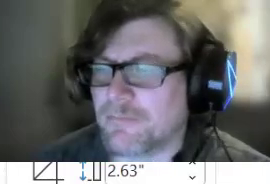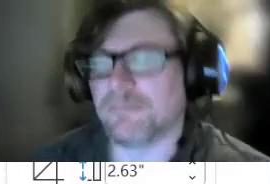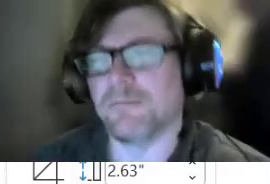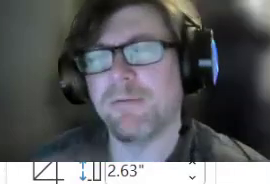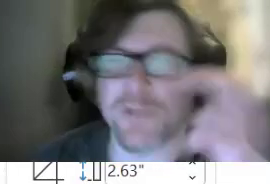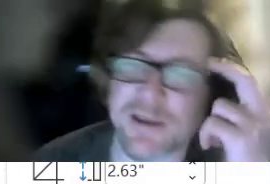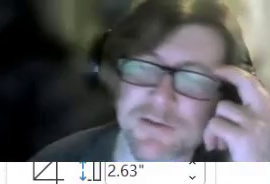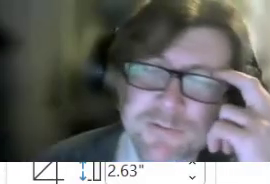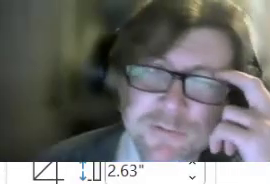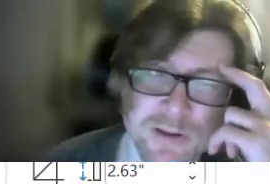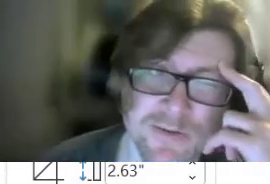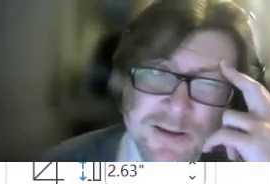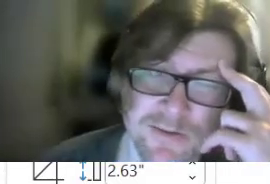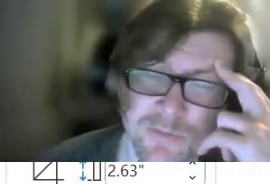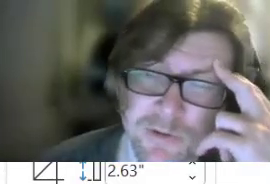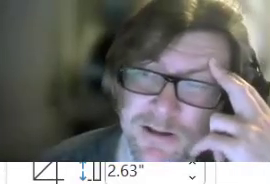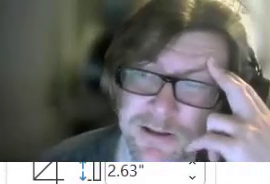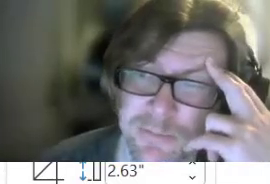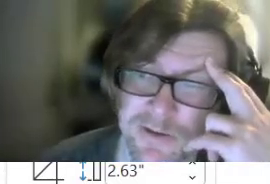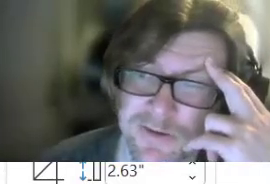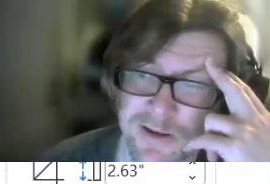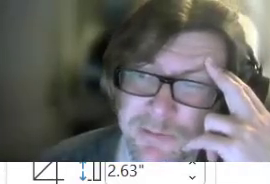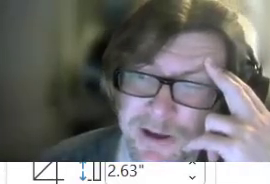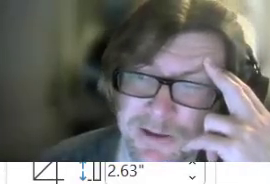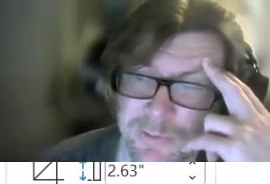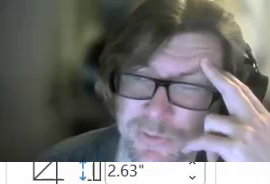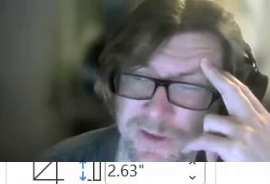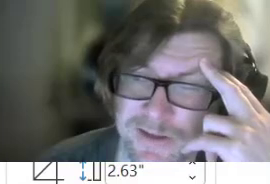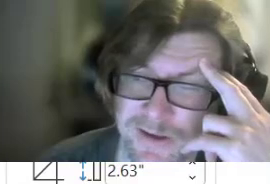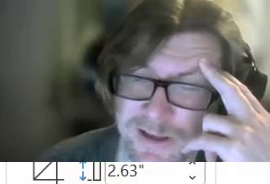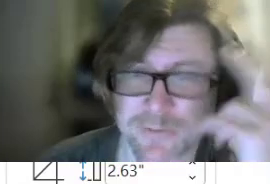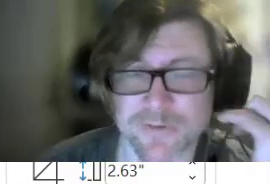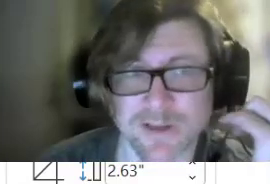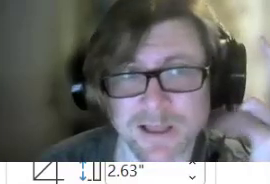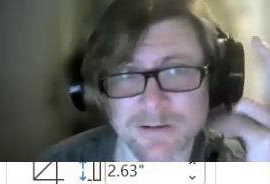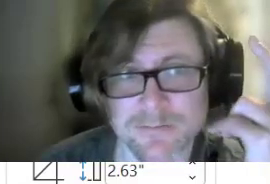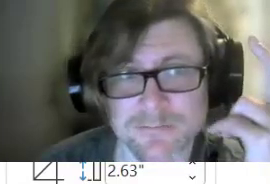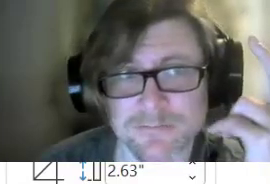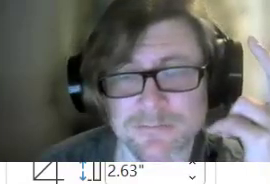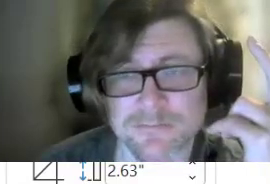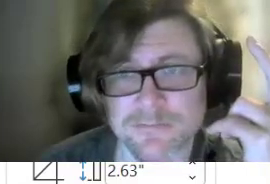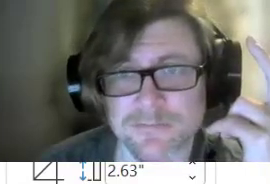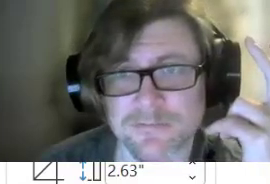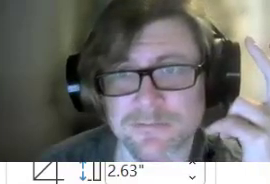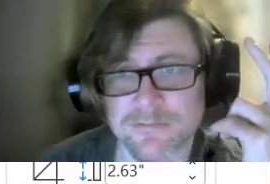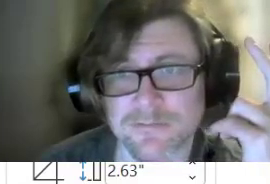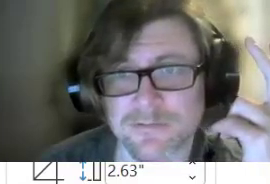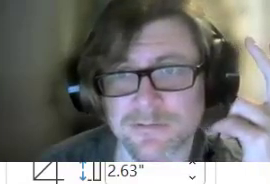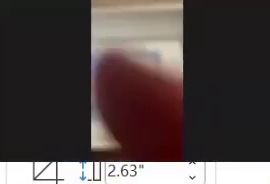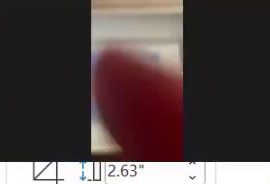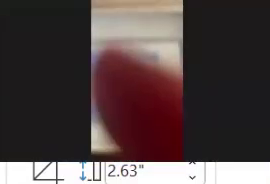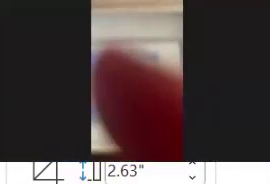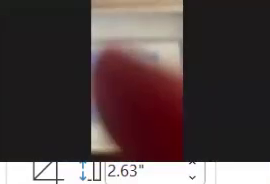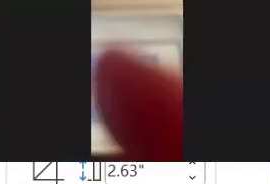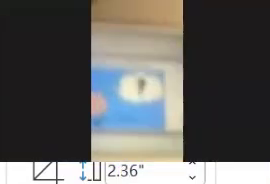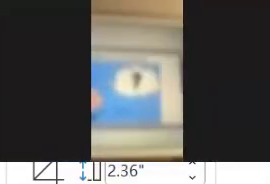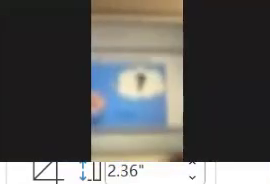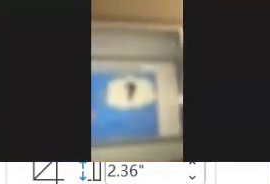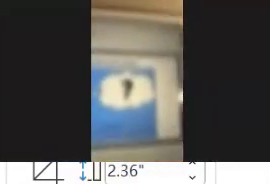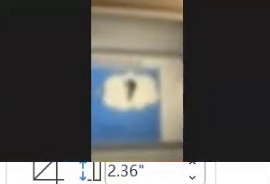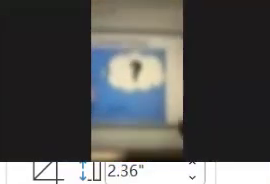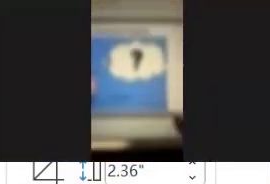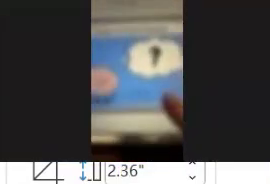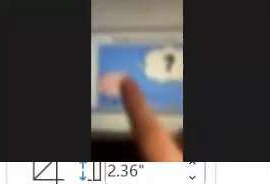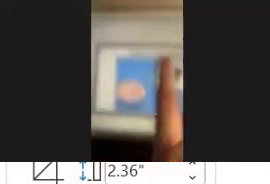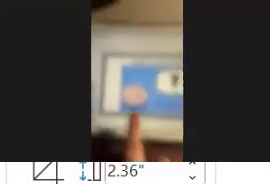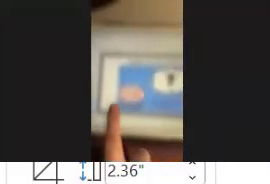click maybe we're thinking of different plus signs, because when I click the plus sign in my Google Slides, I get a new slide. Let me turn this around